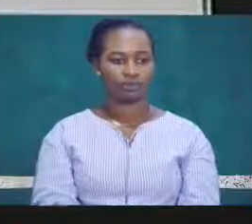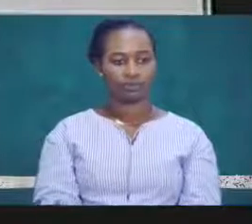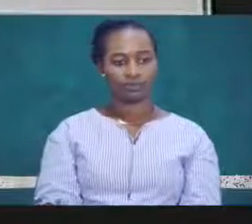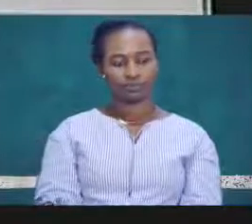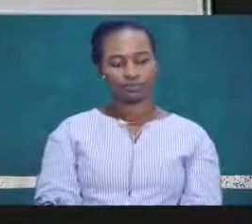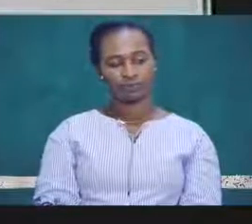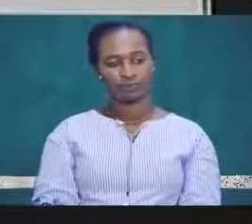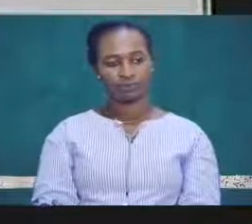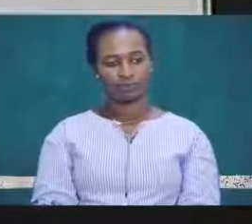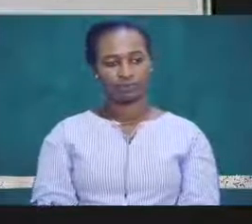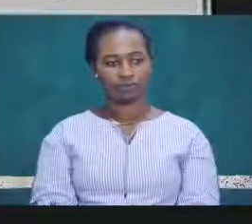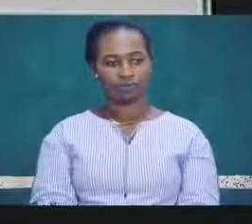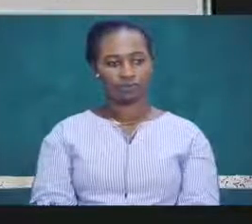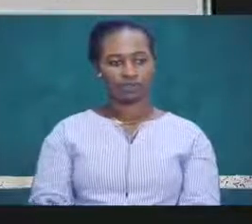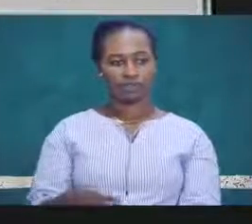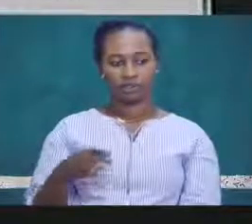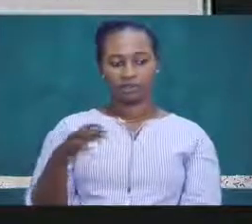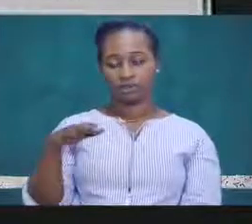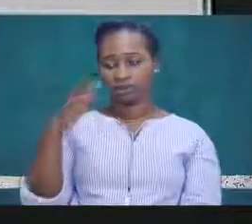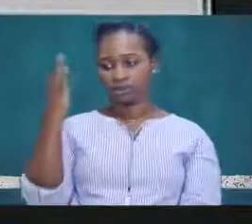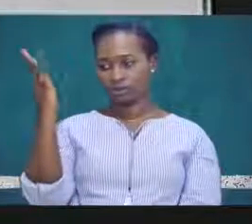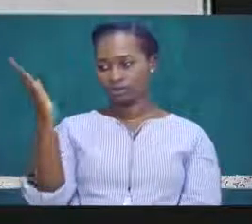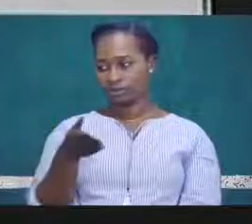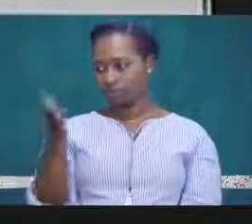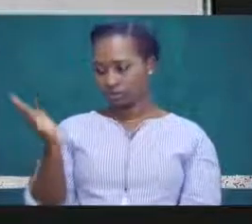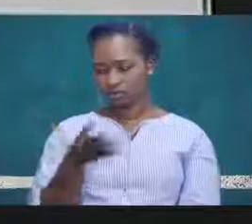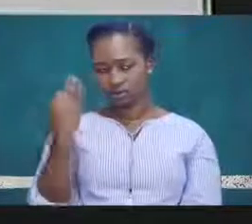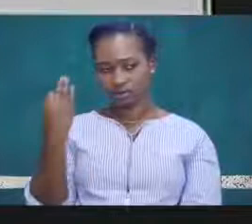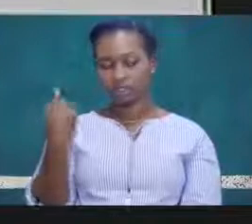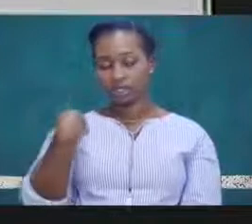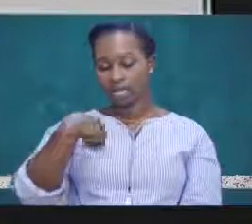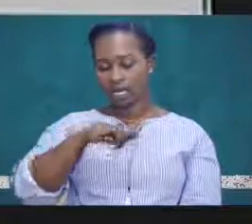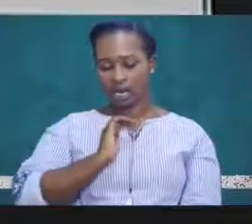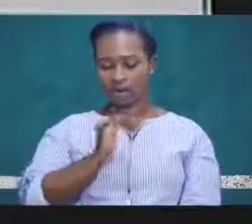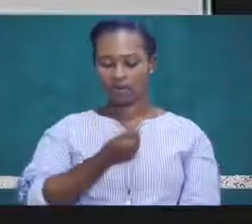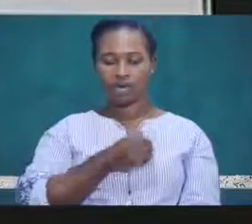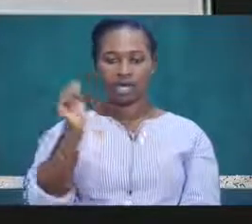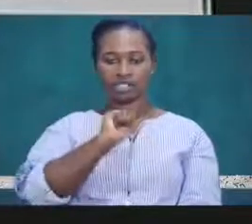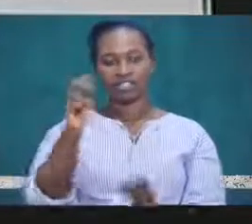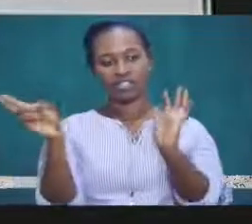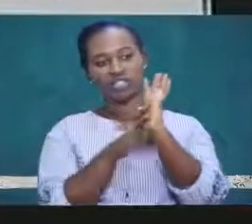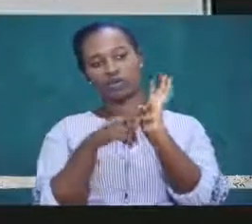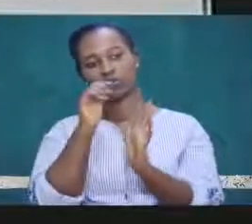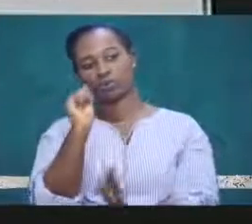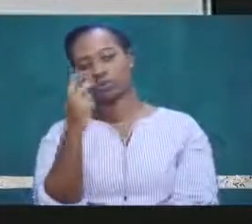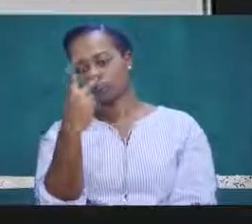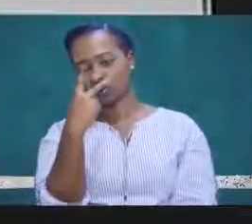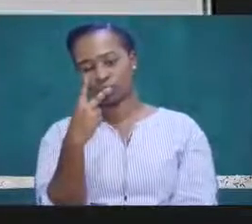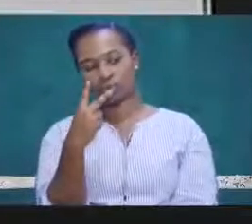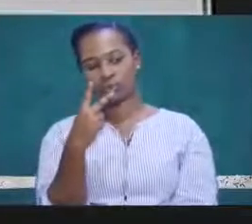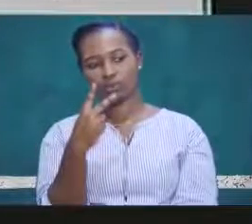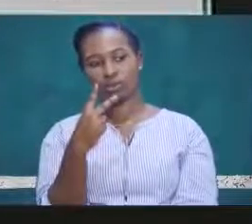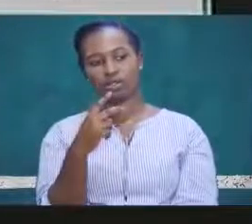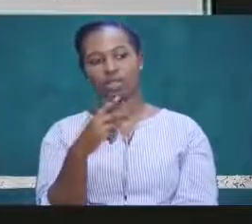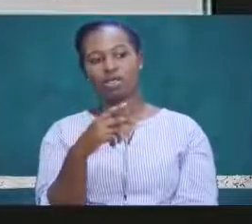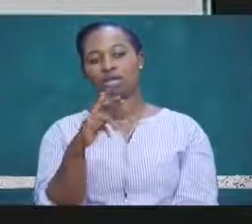to be 1. By 3, there is what? Is 2. So it means our acceleration is going to be 2. You can even